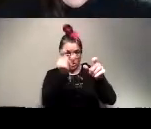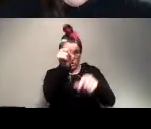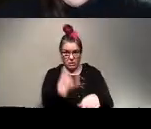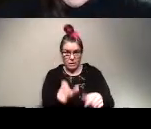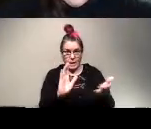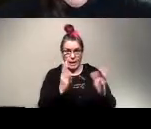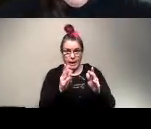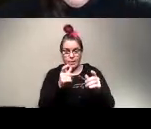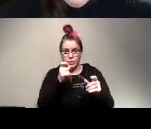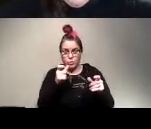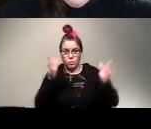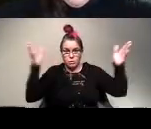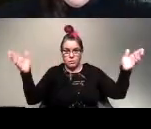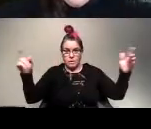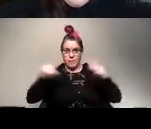hanging out at the beginning?